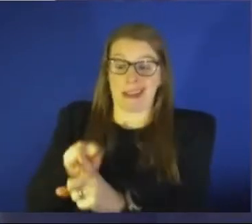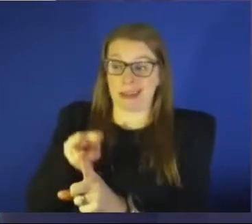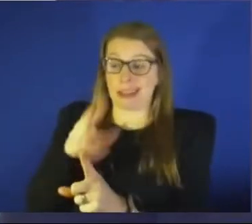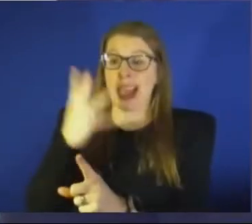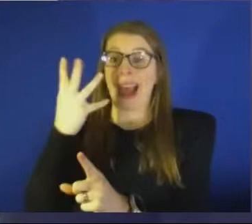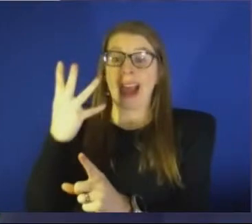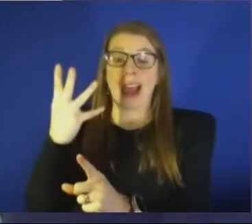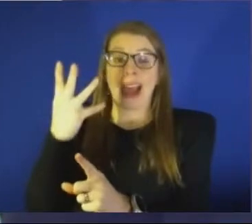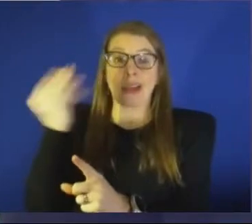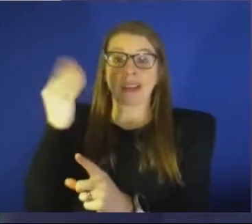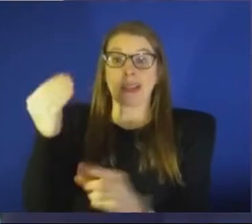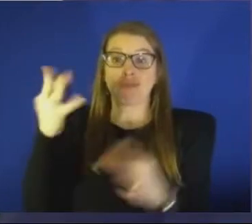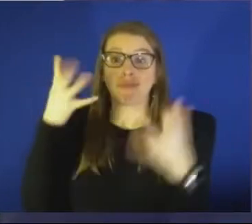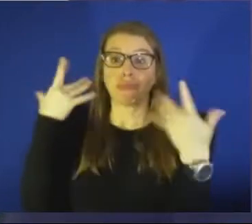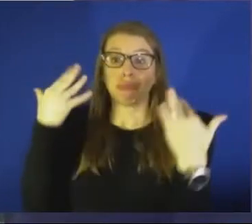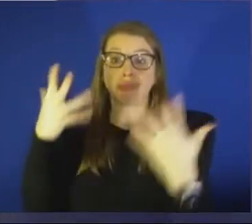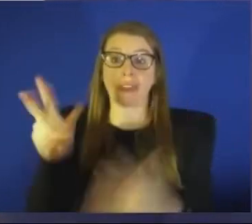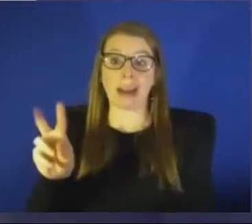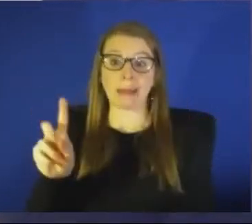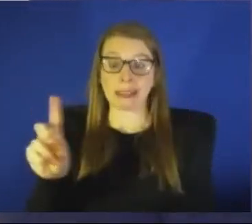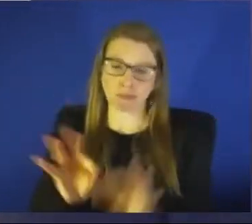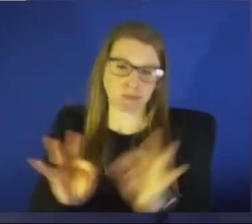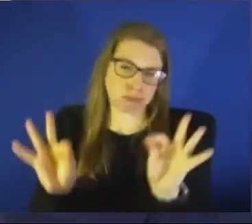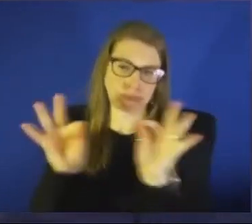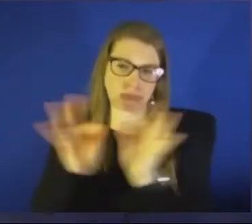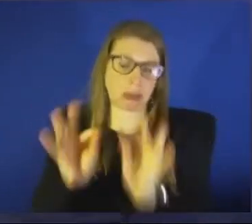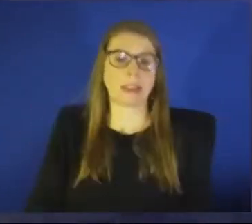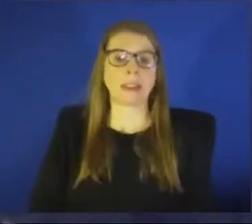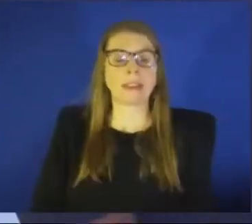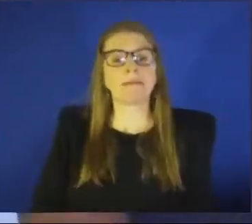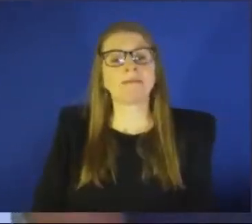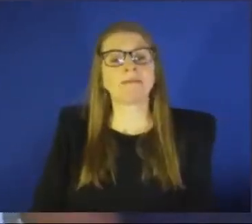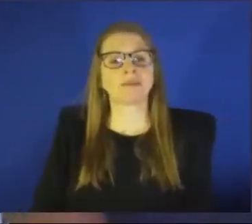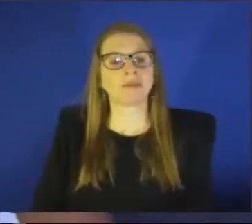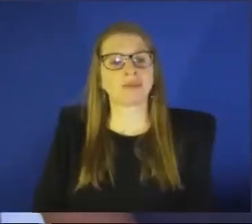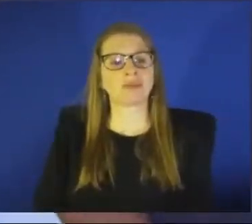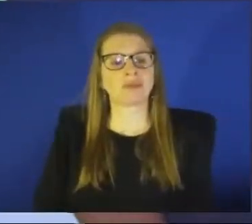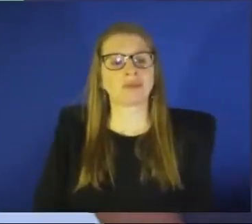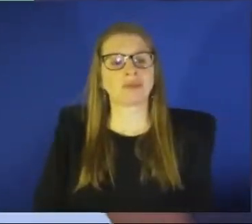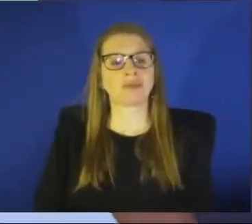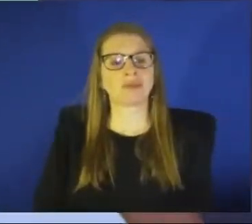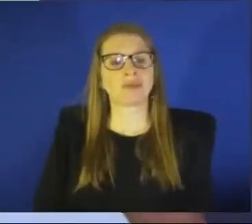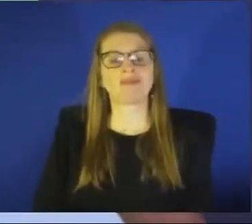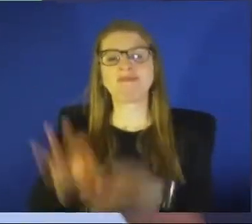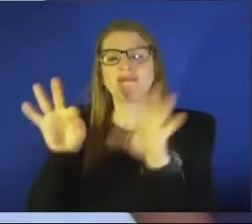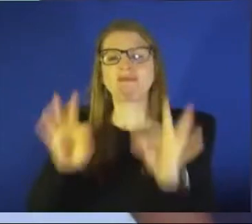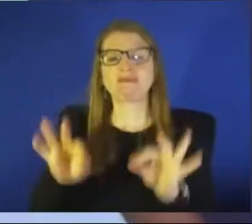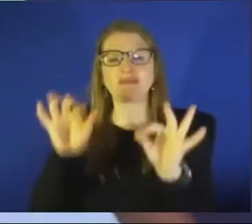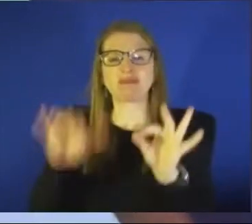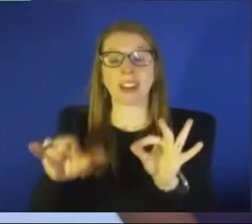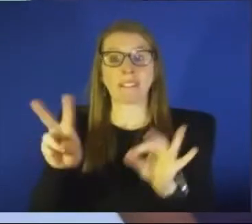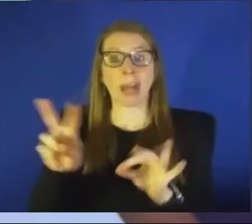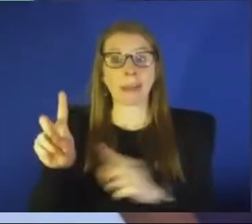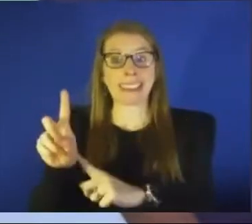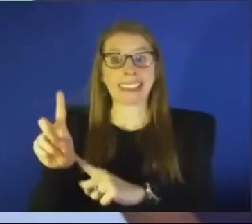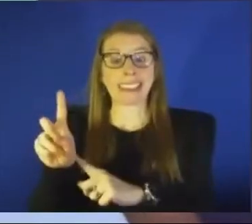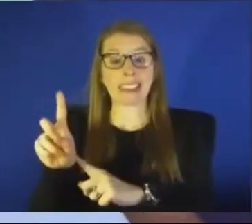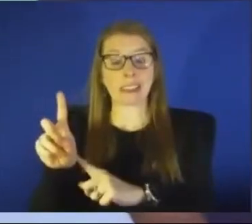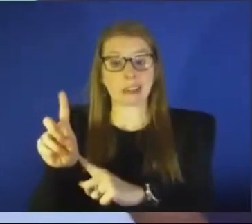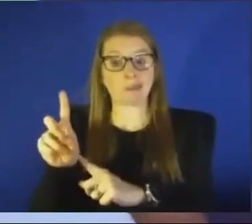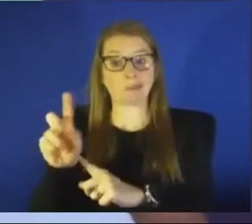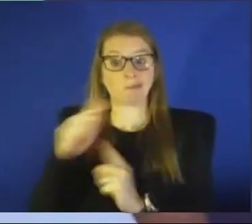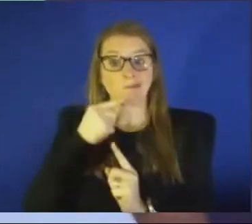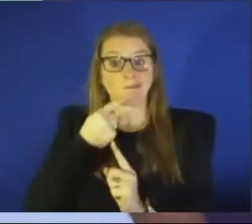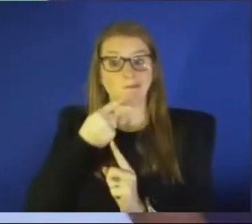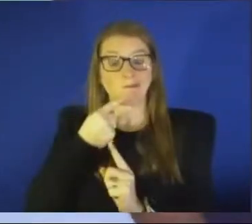vitamin D is essential. And let's talk about that. We were talking about that before we went on air today. Just taking vitamin D a little more seriously, actually part of